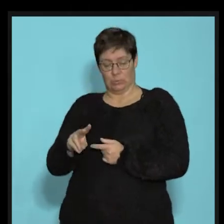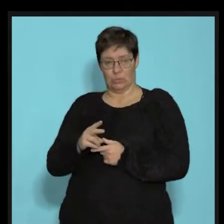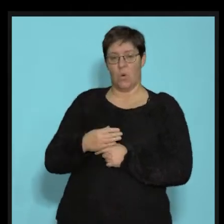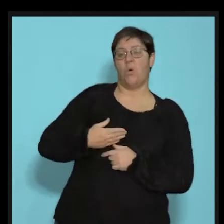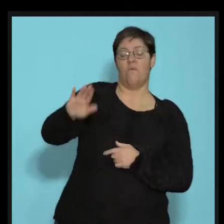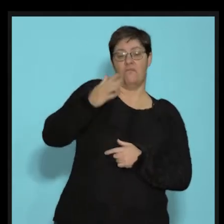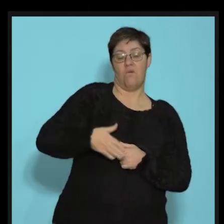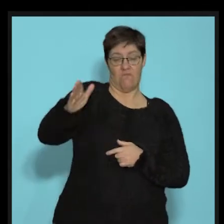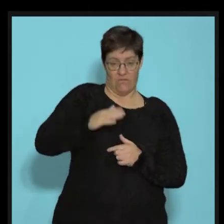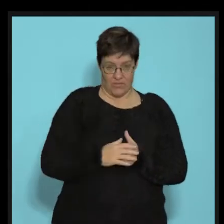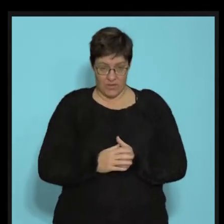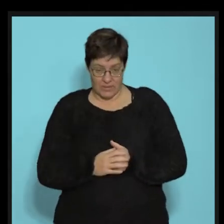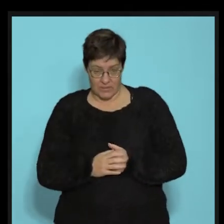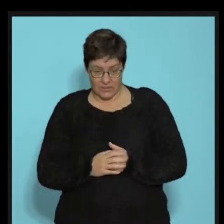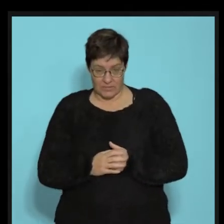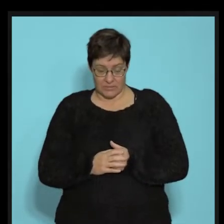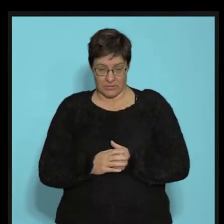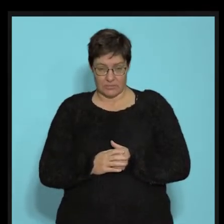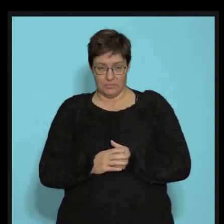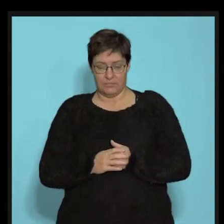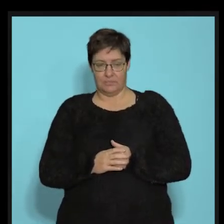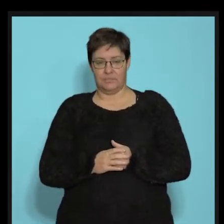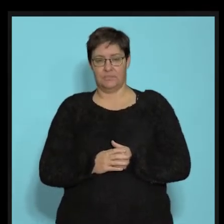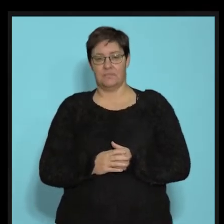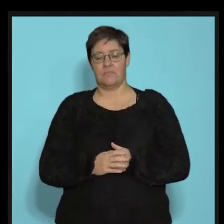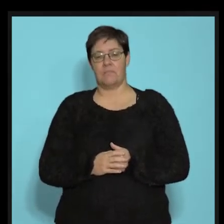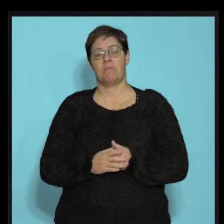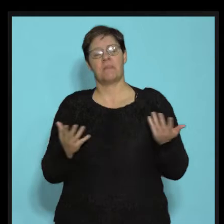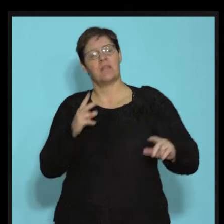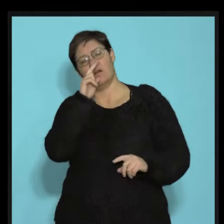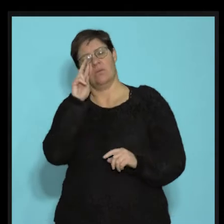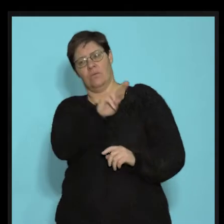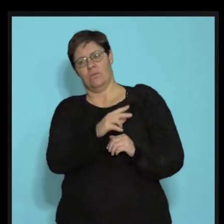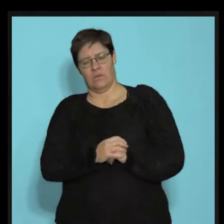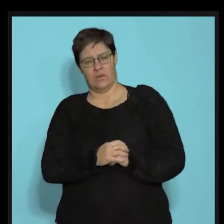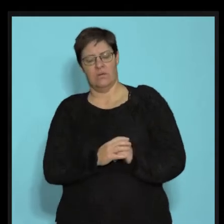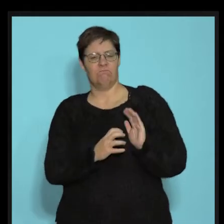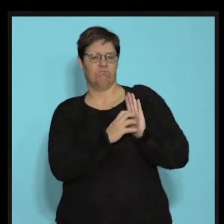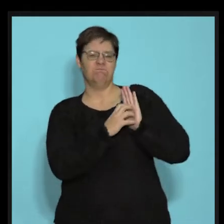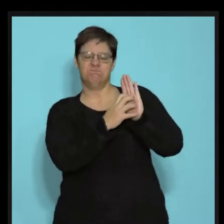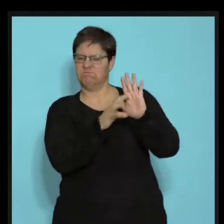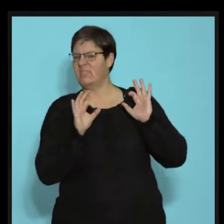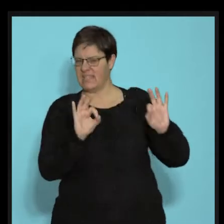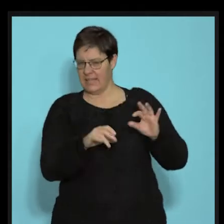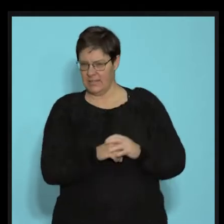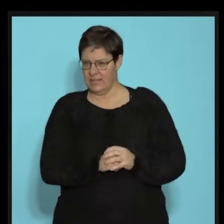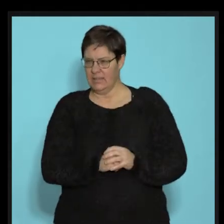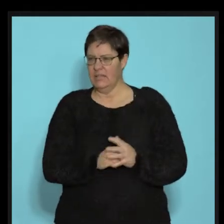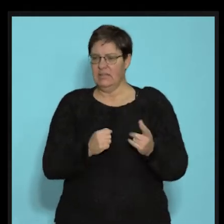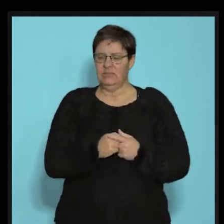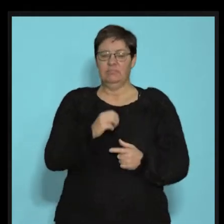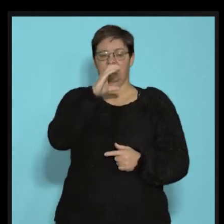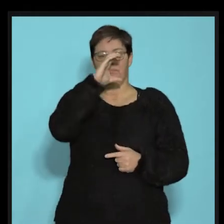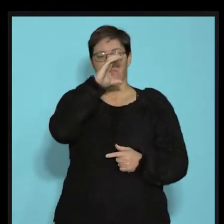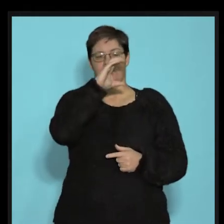in, I want carbon dioxide out. Okay, so have a look there. This is picture exactly, okay? I